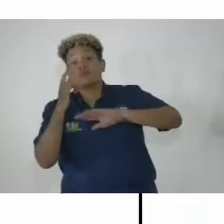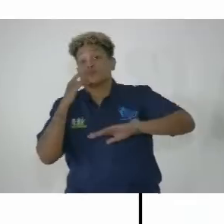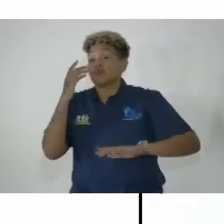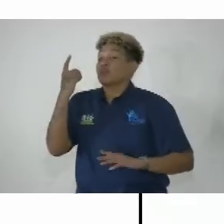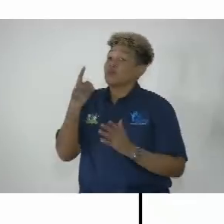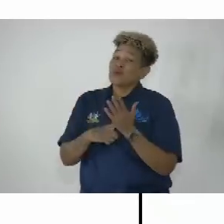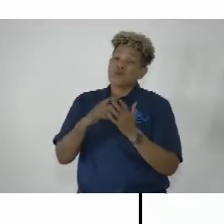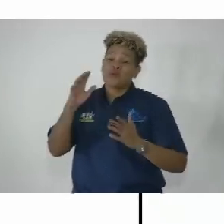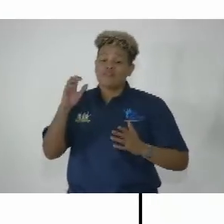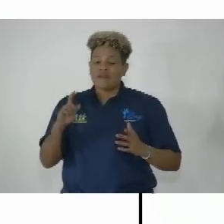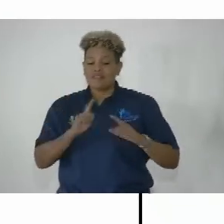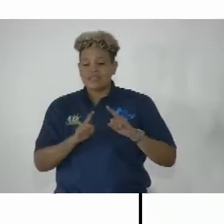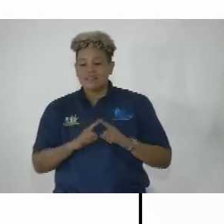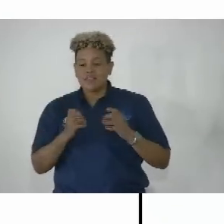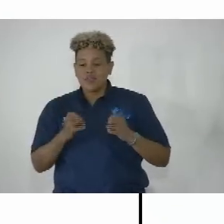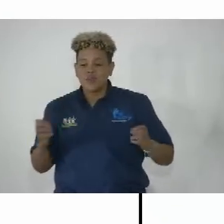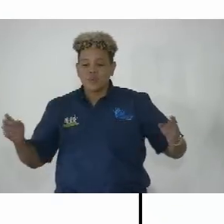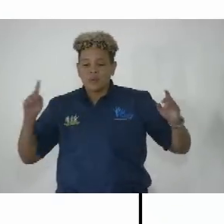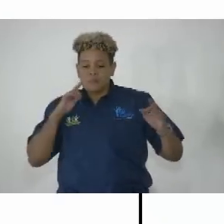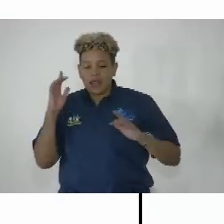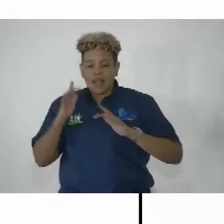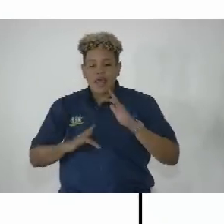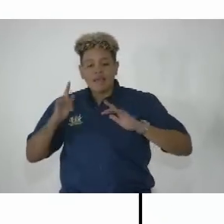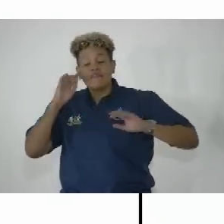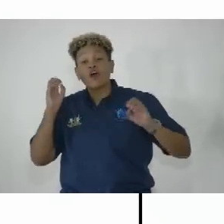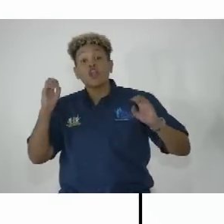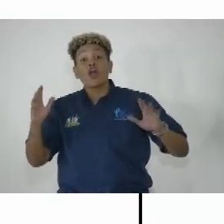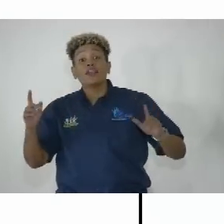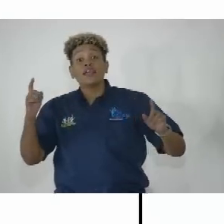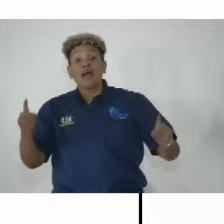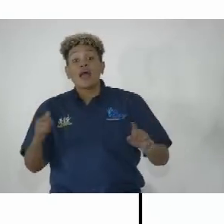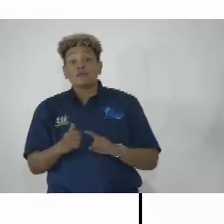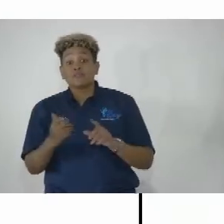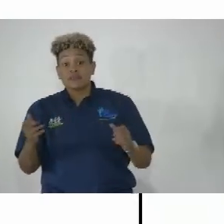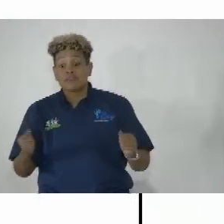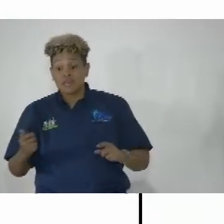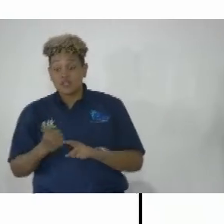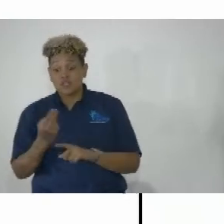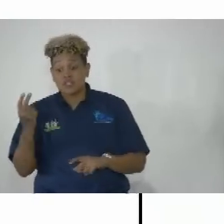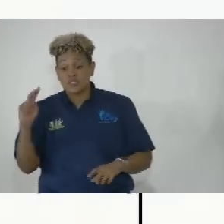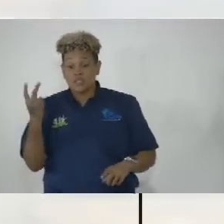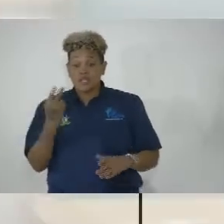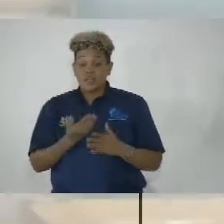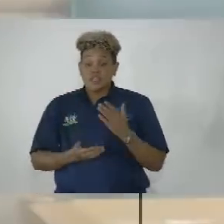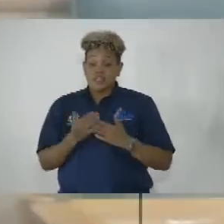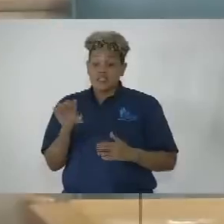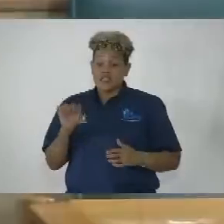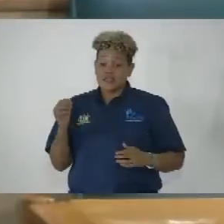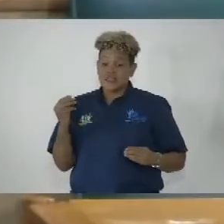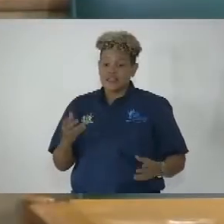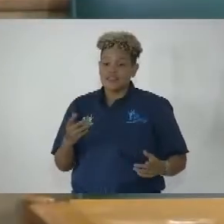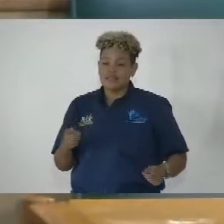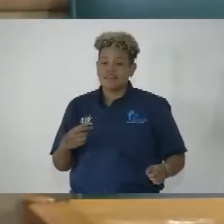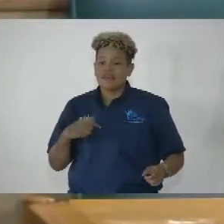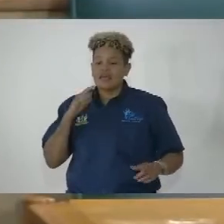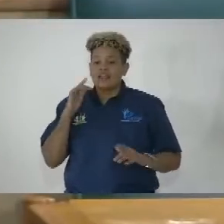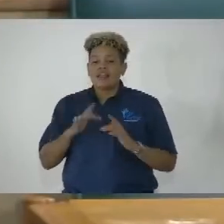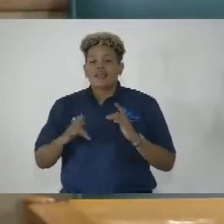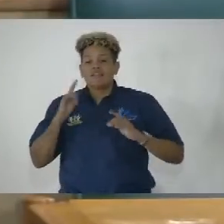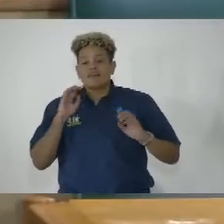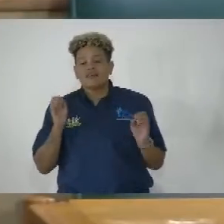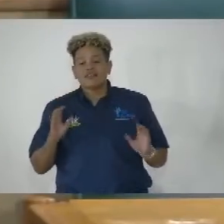vehicles, etc. They lack for nothing. Them get any of the used car? I said they lack for